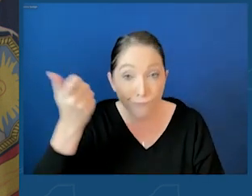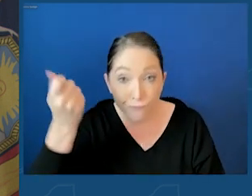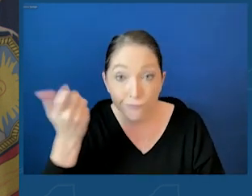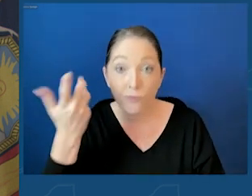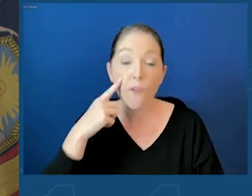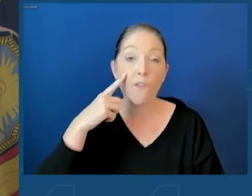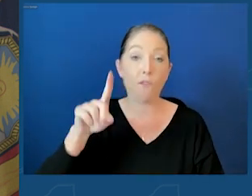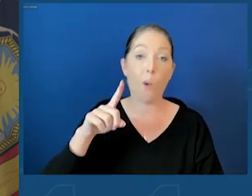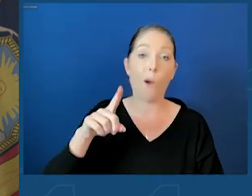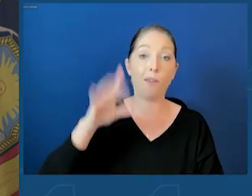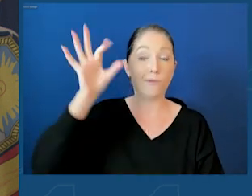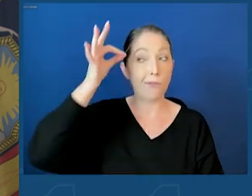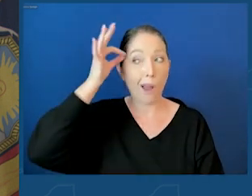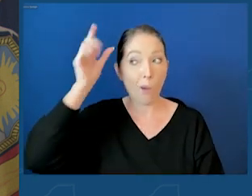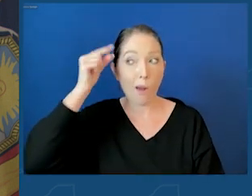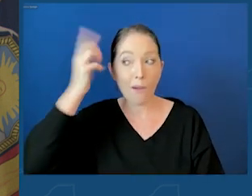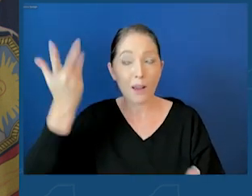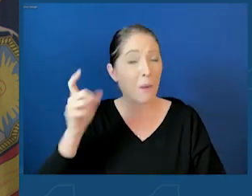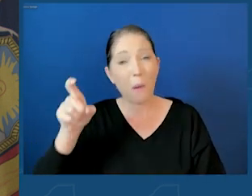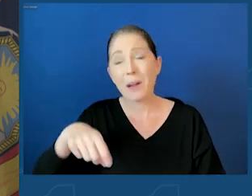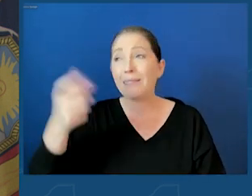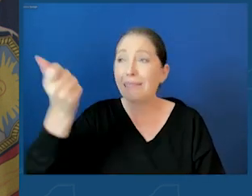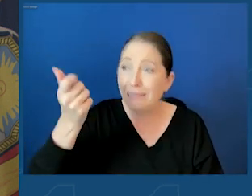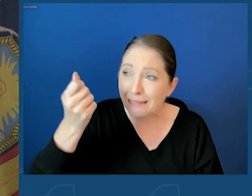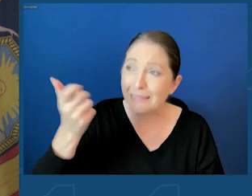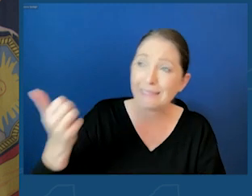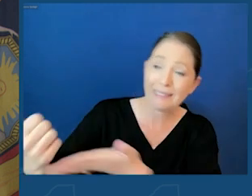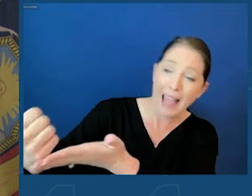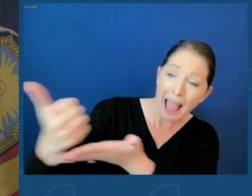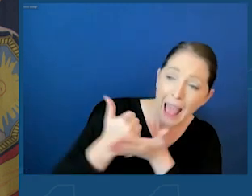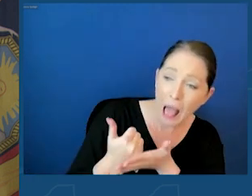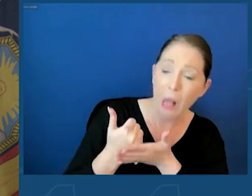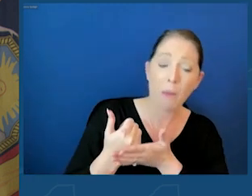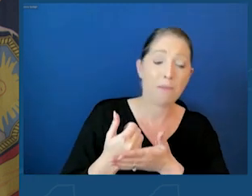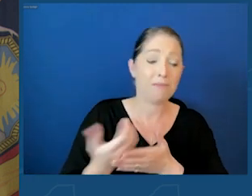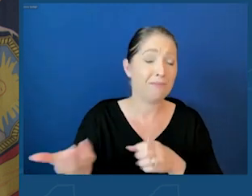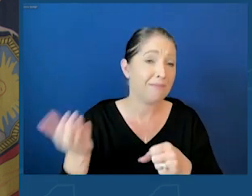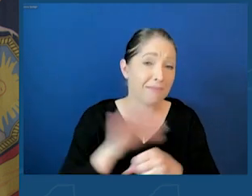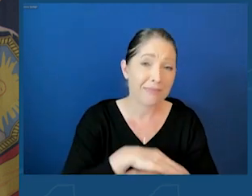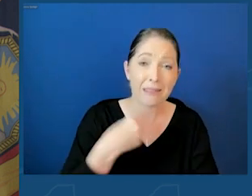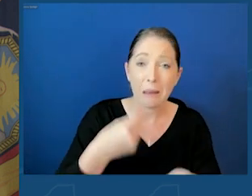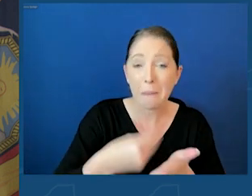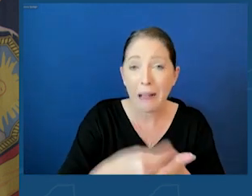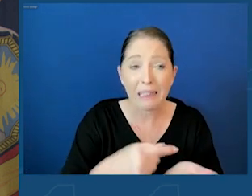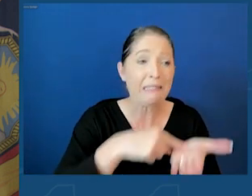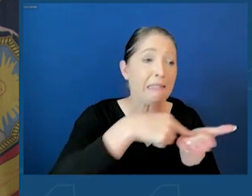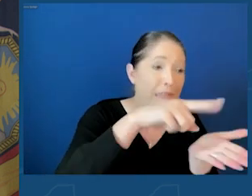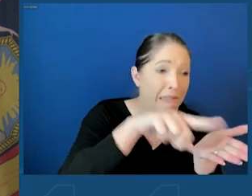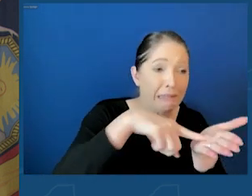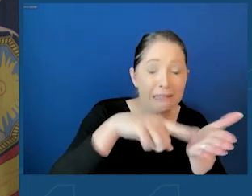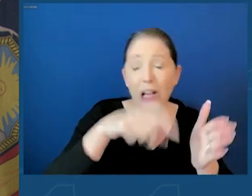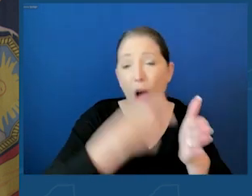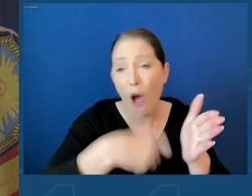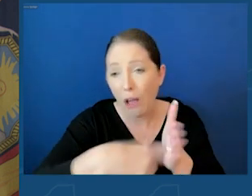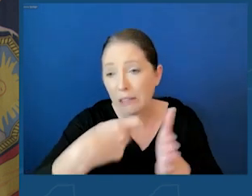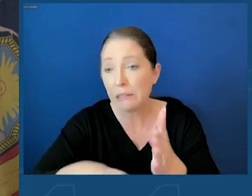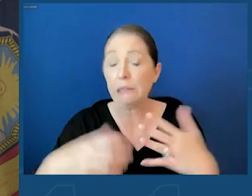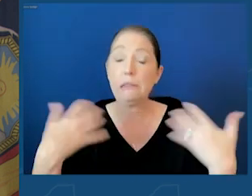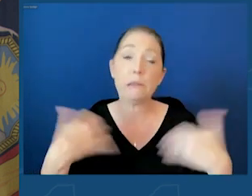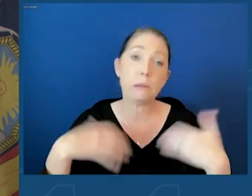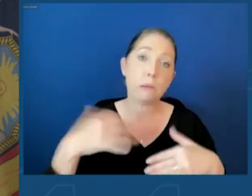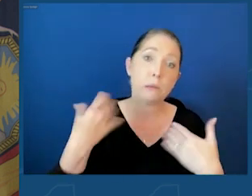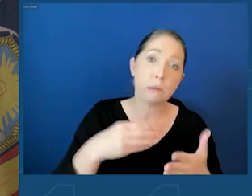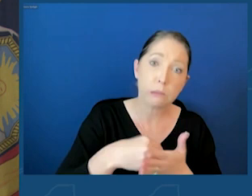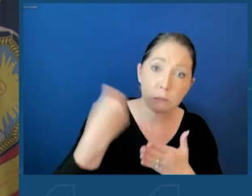cover the massive expenses of sheltering tens of thousands of people in our country, in our state today.